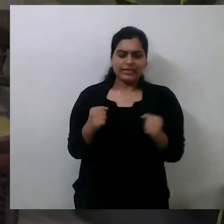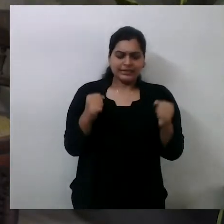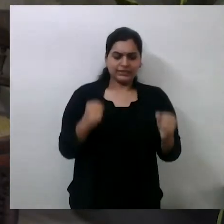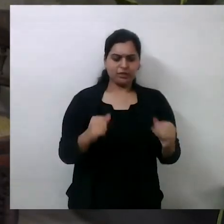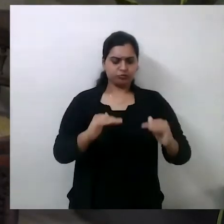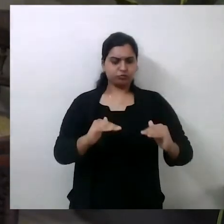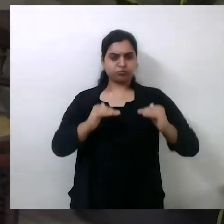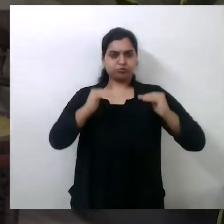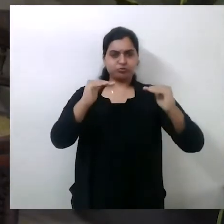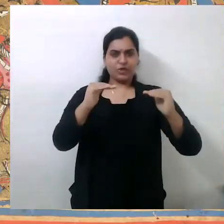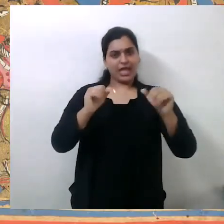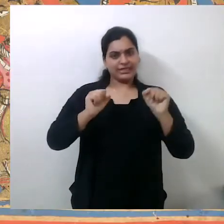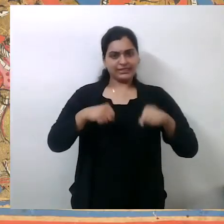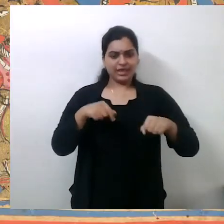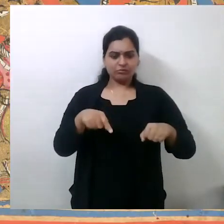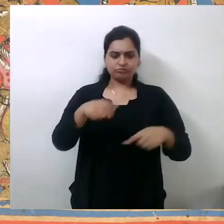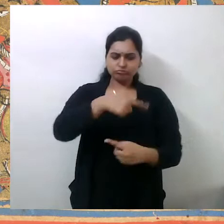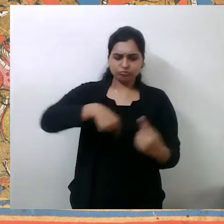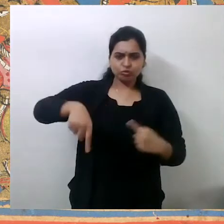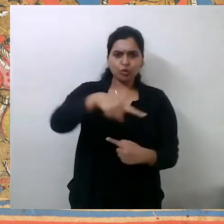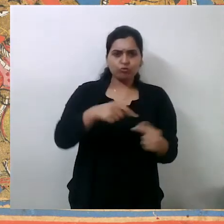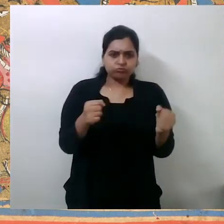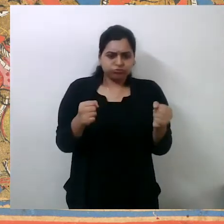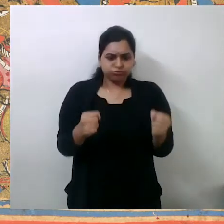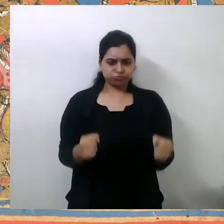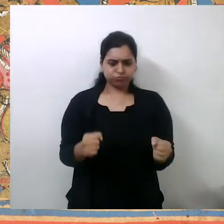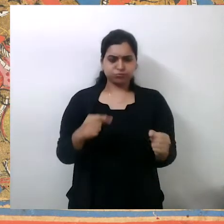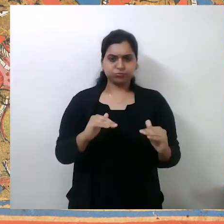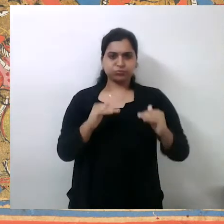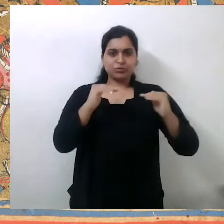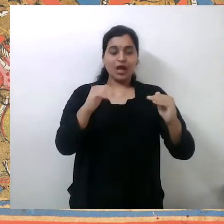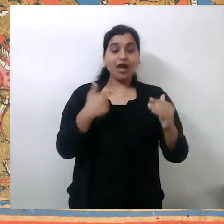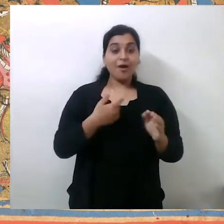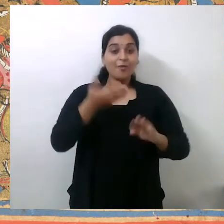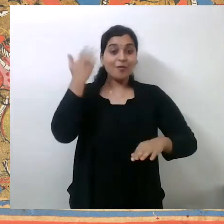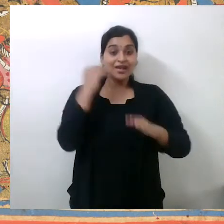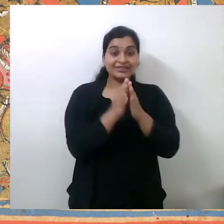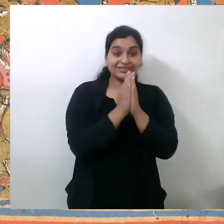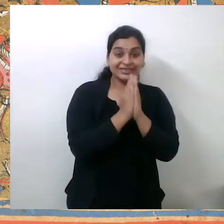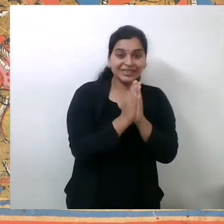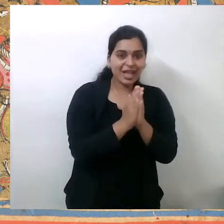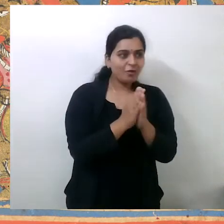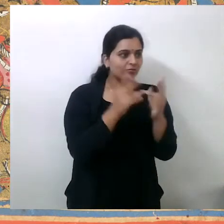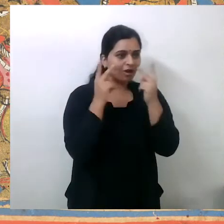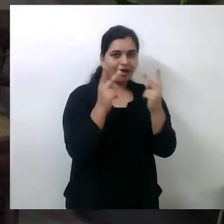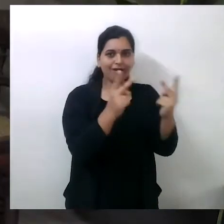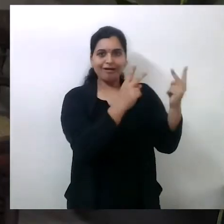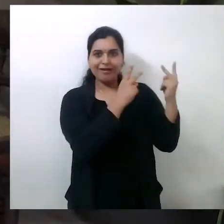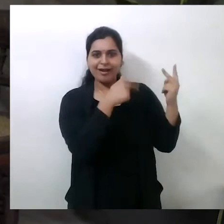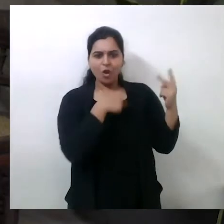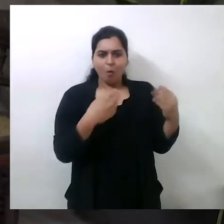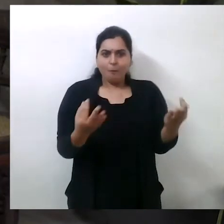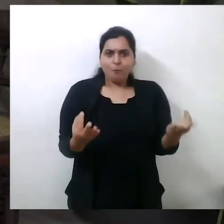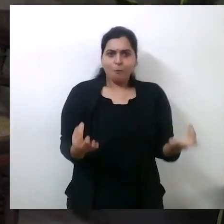exists just as an elevated seat or a stool. All our sculptures, think about the gods and goddesses across Ajanta,